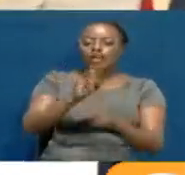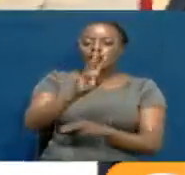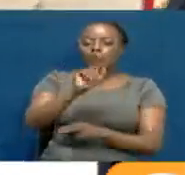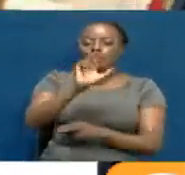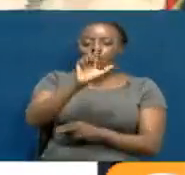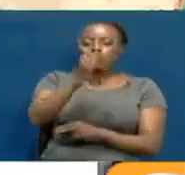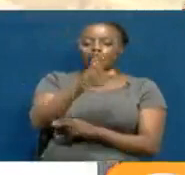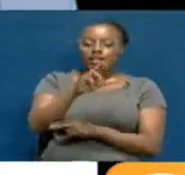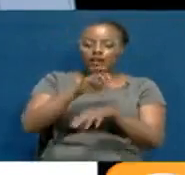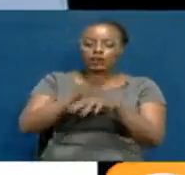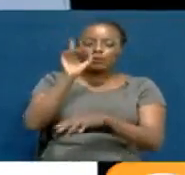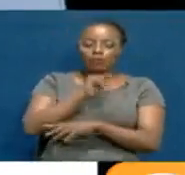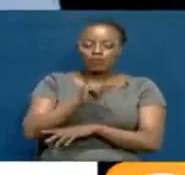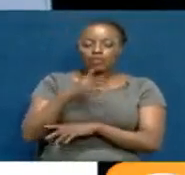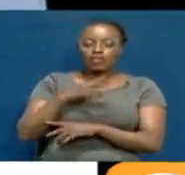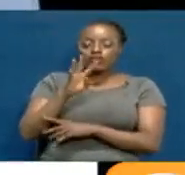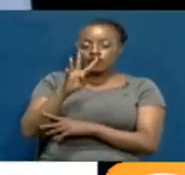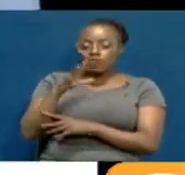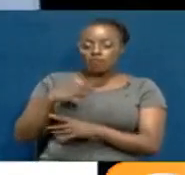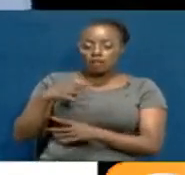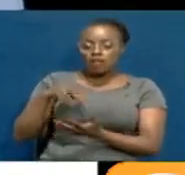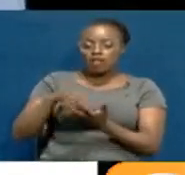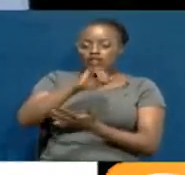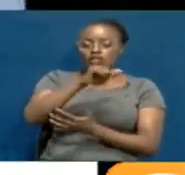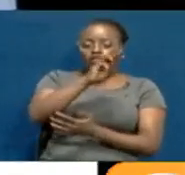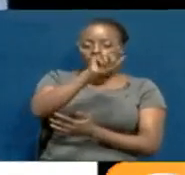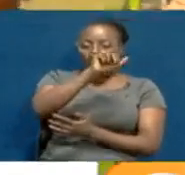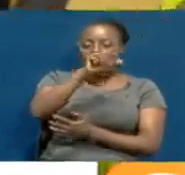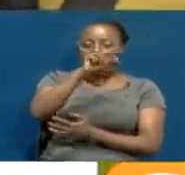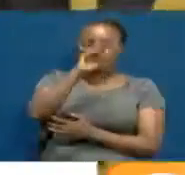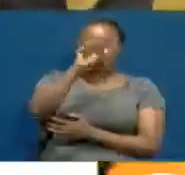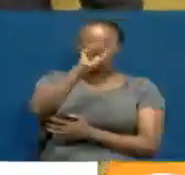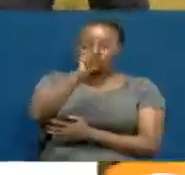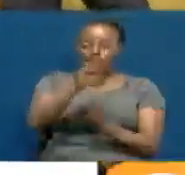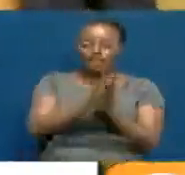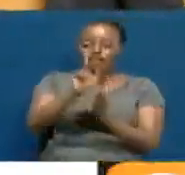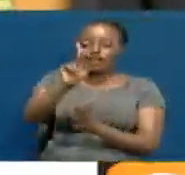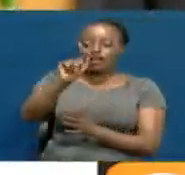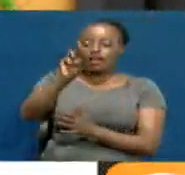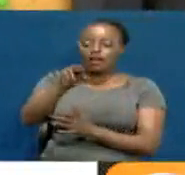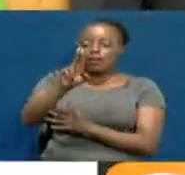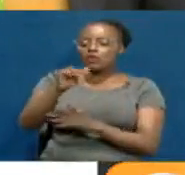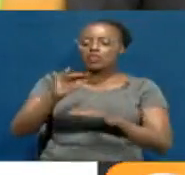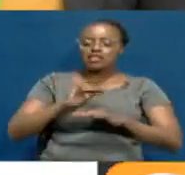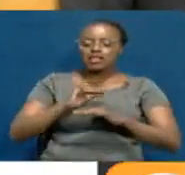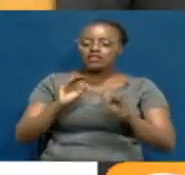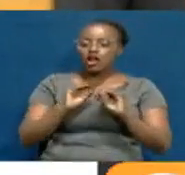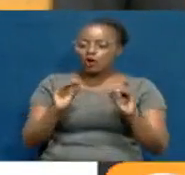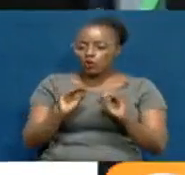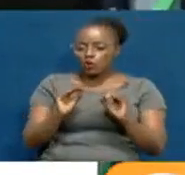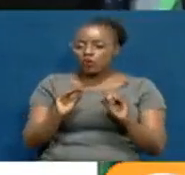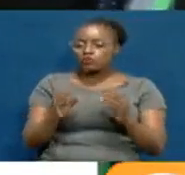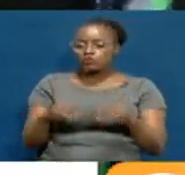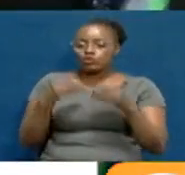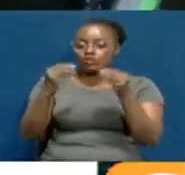the nod. Four other aspirants, Justus Juma, Gibson Ngaruiya and James Kamau, failed to satisfy IEBC's